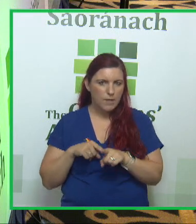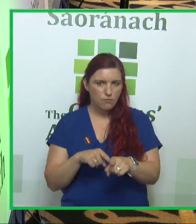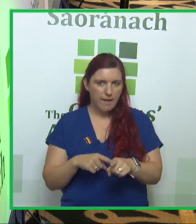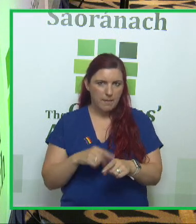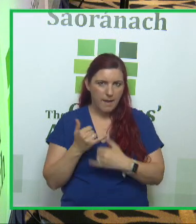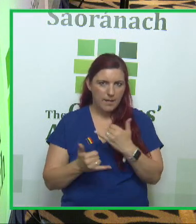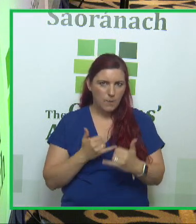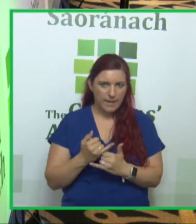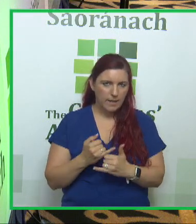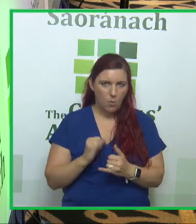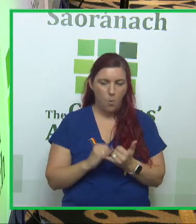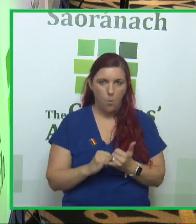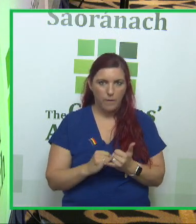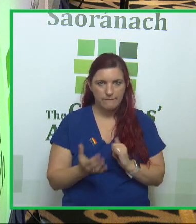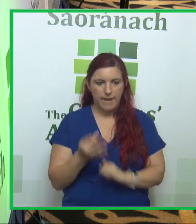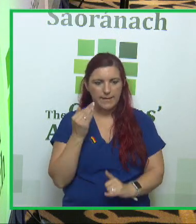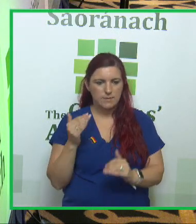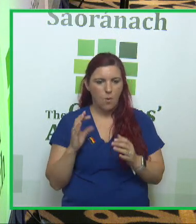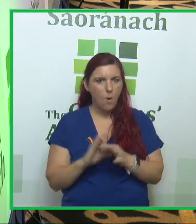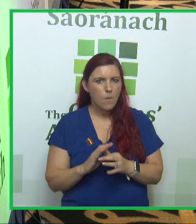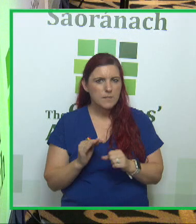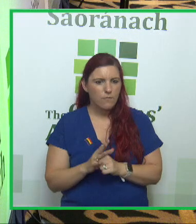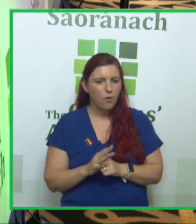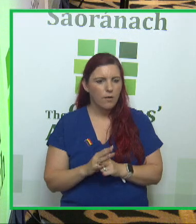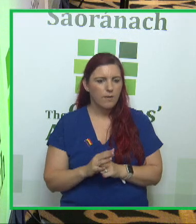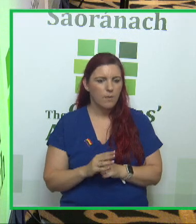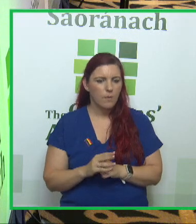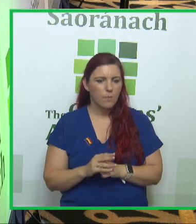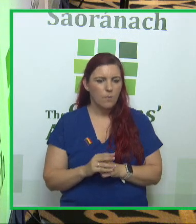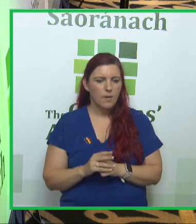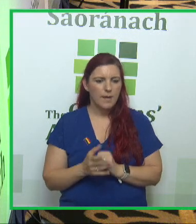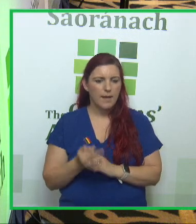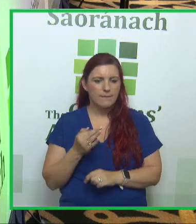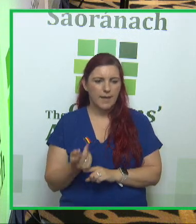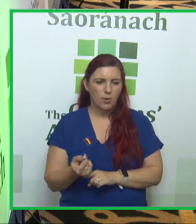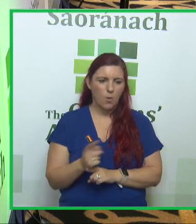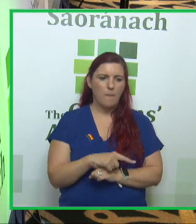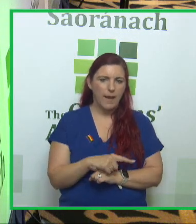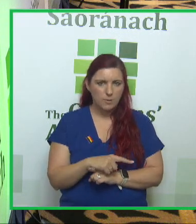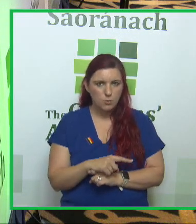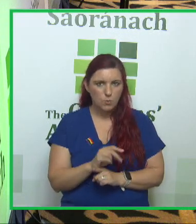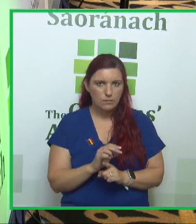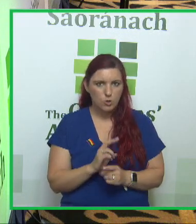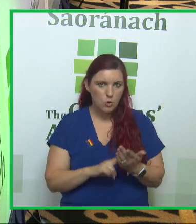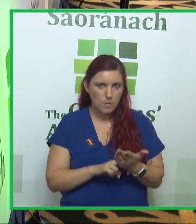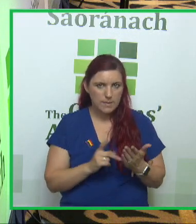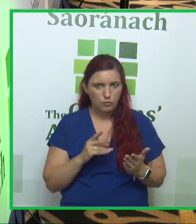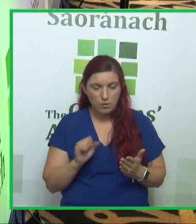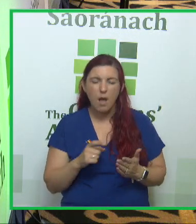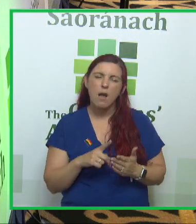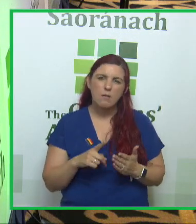basis. So we, by virtue of the fact that they're in our housing, they're living in our units, so we would track them